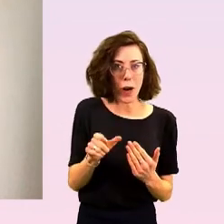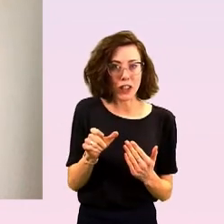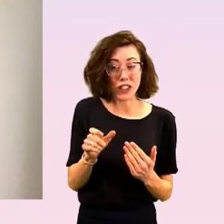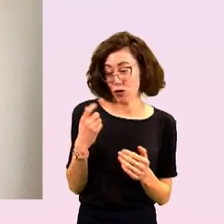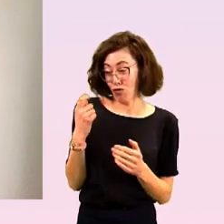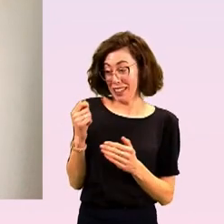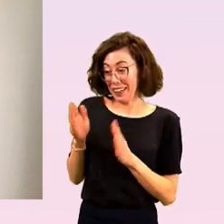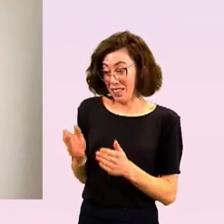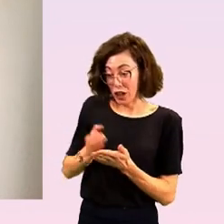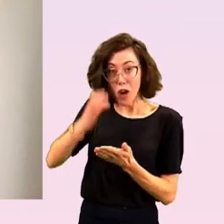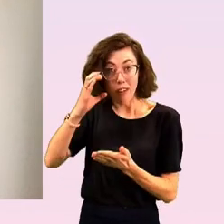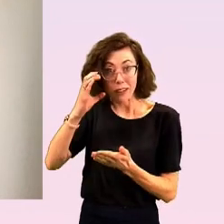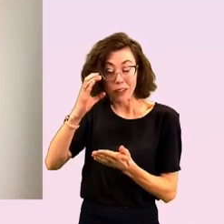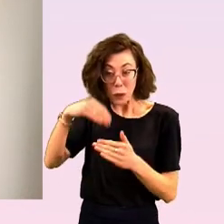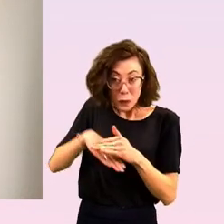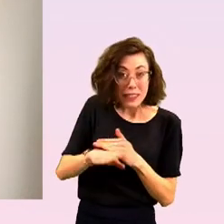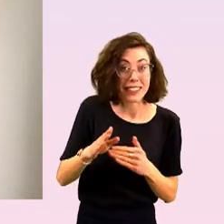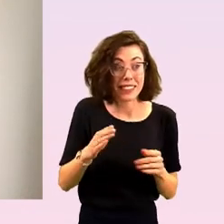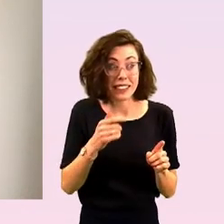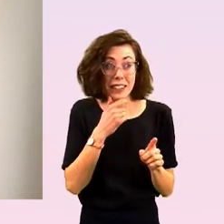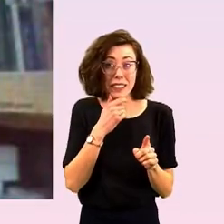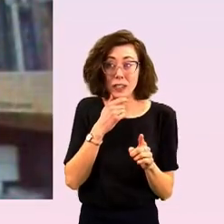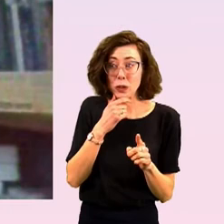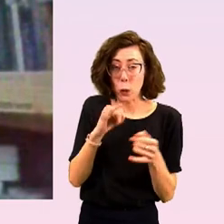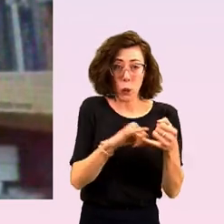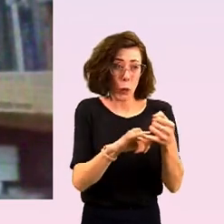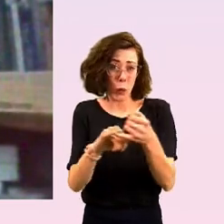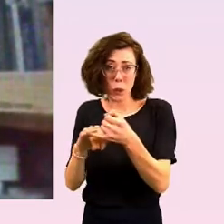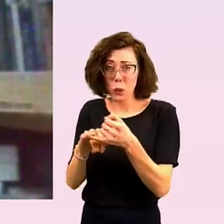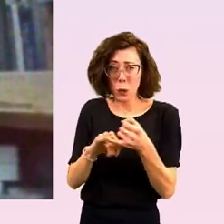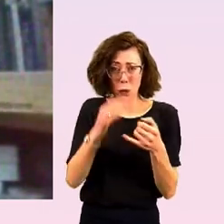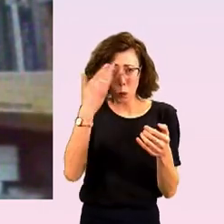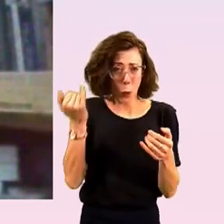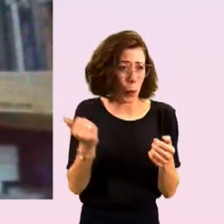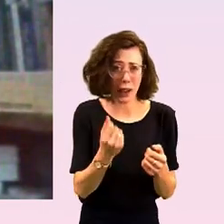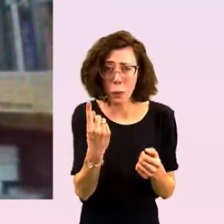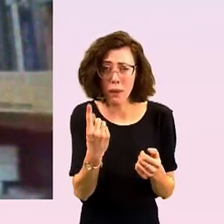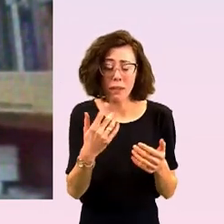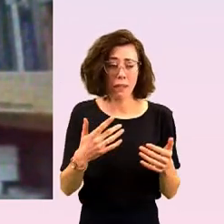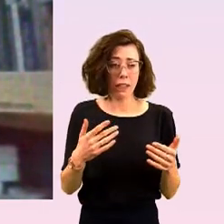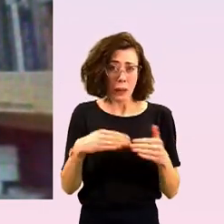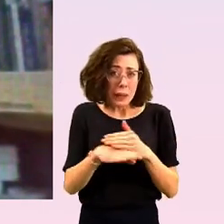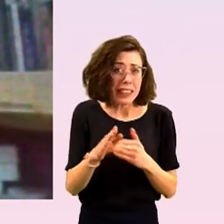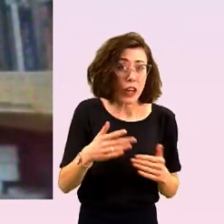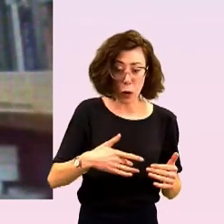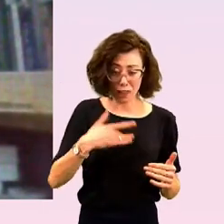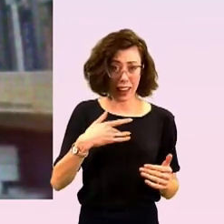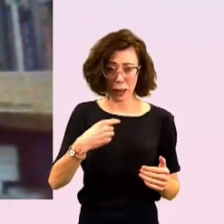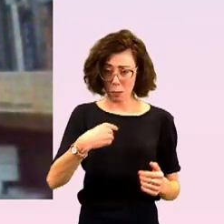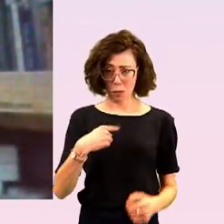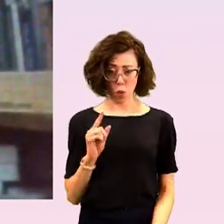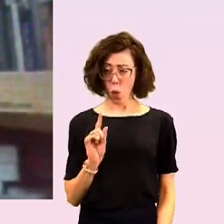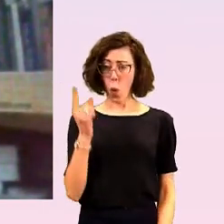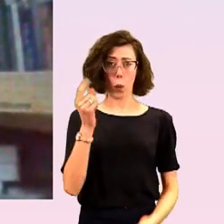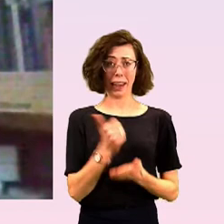whatever, and you come in and you know nobody, you know very few people, and to walk into a place, you do actually think you're the only gay or the only lesbian or the